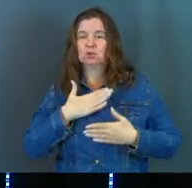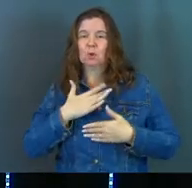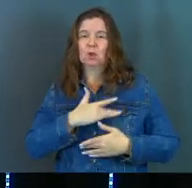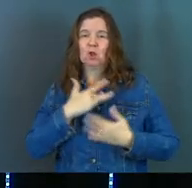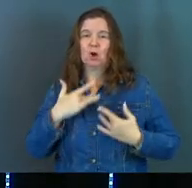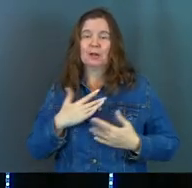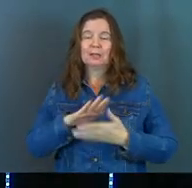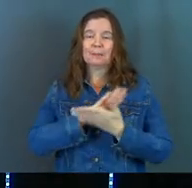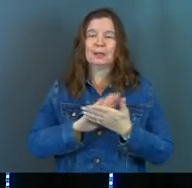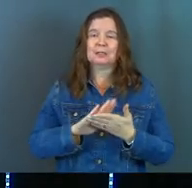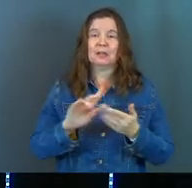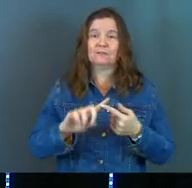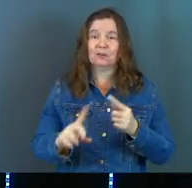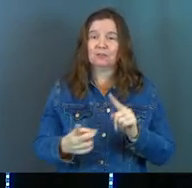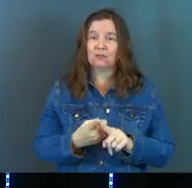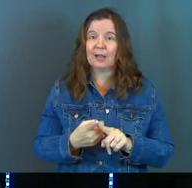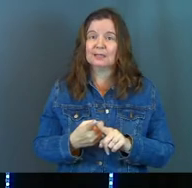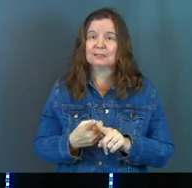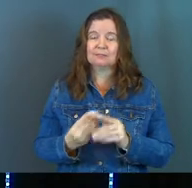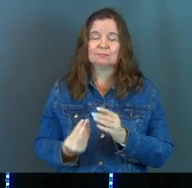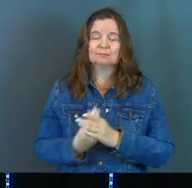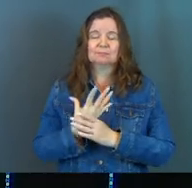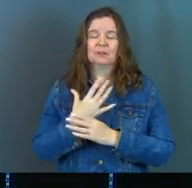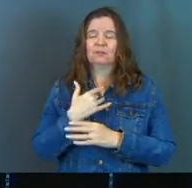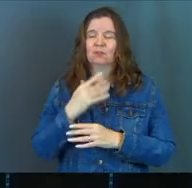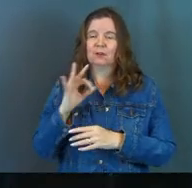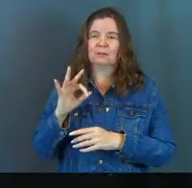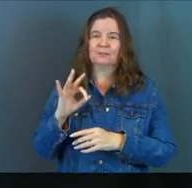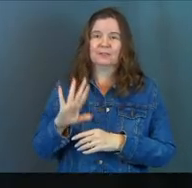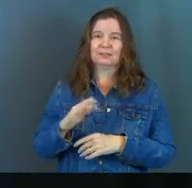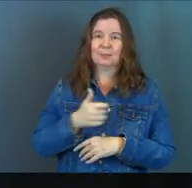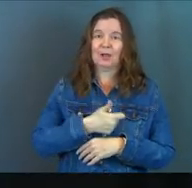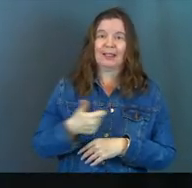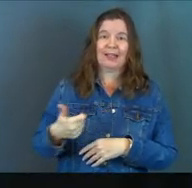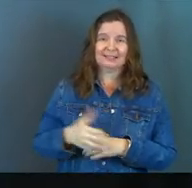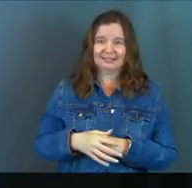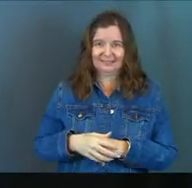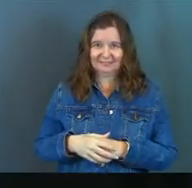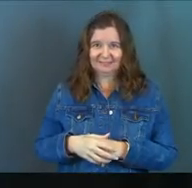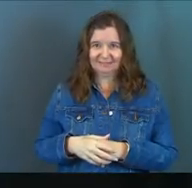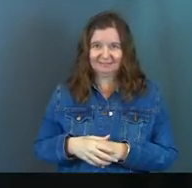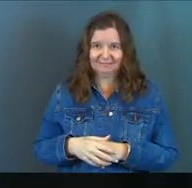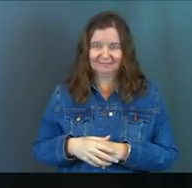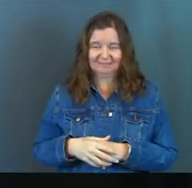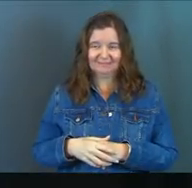and the pleasantness of a friend springs from their Facebook likes.